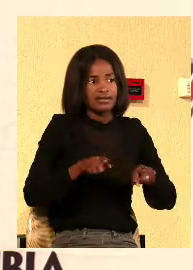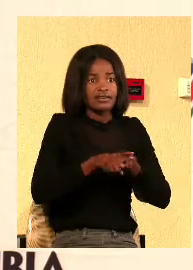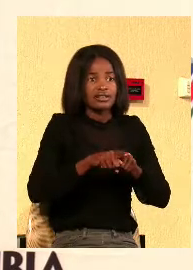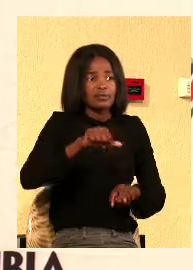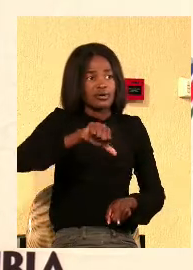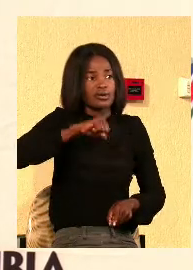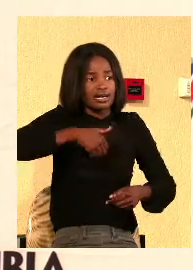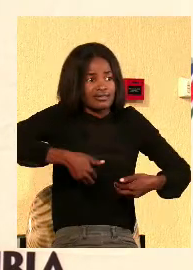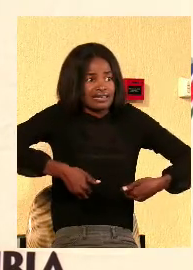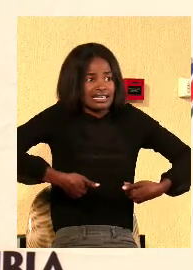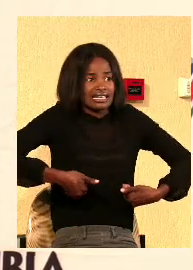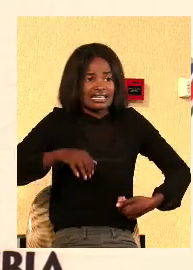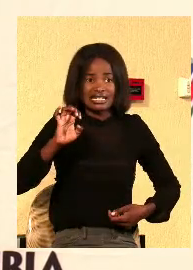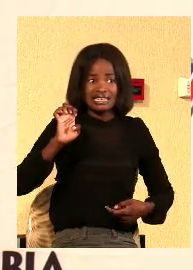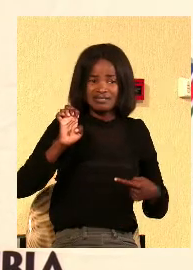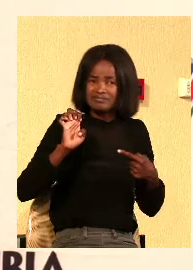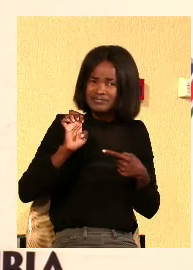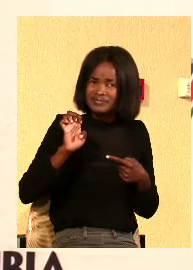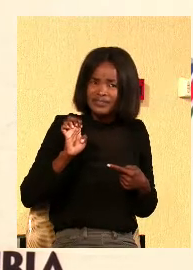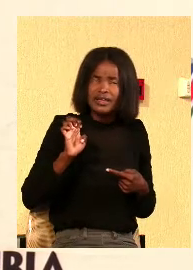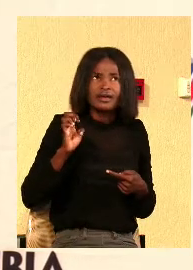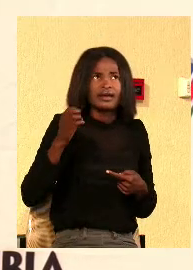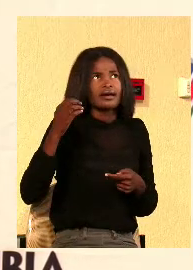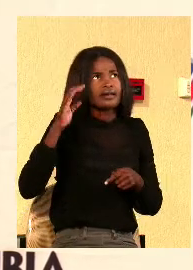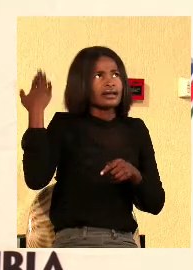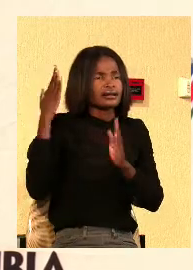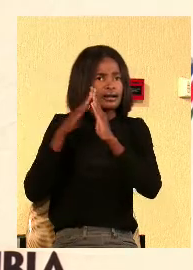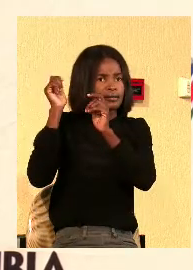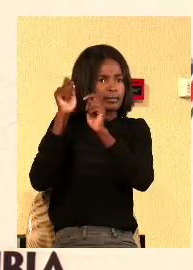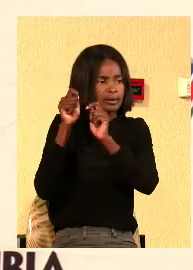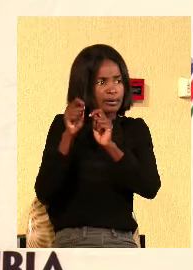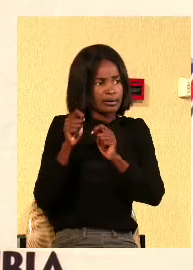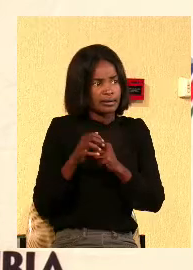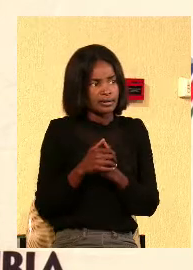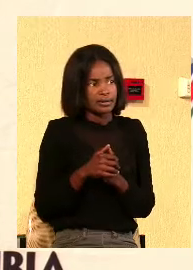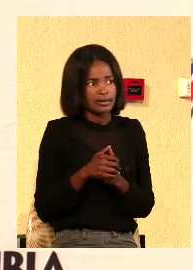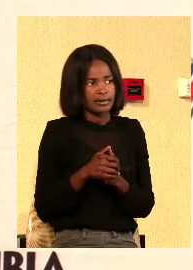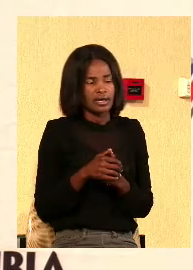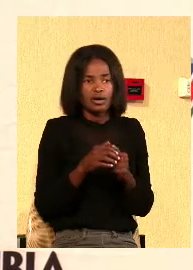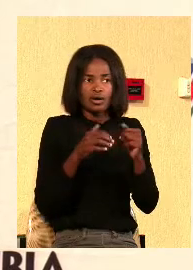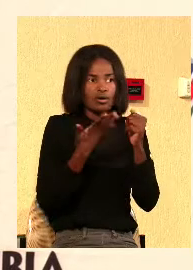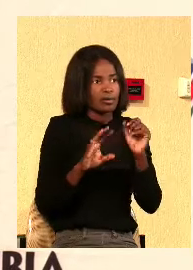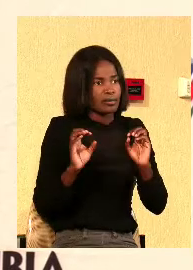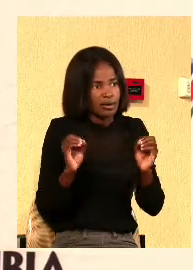example. You find that, if it's in informal settlement where sanitation